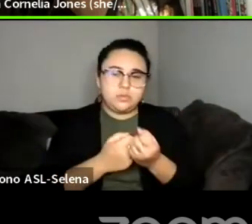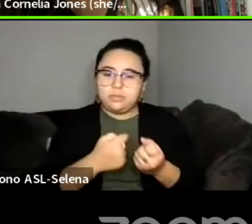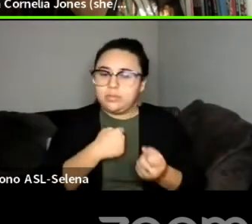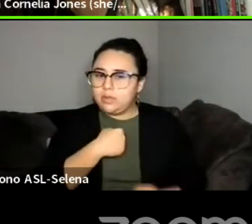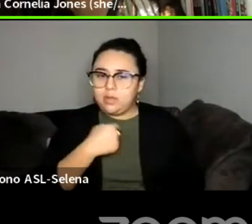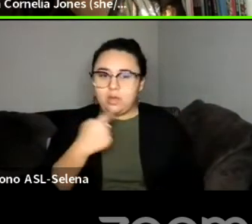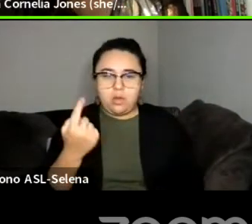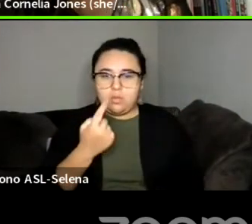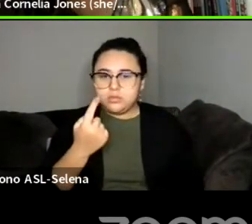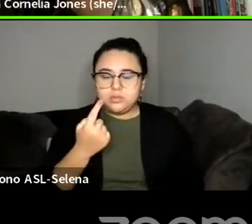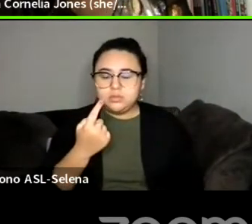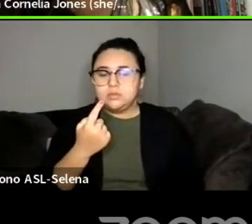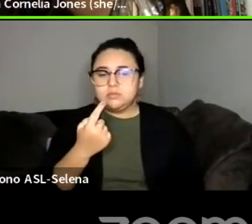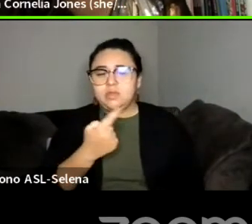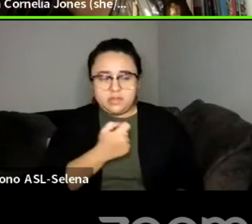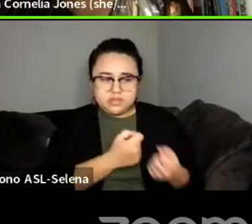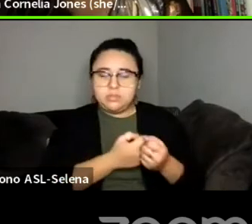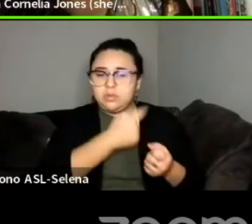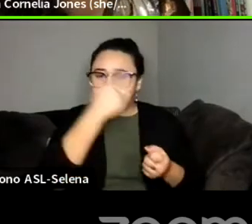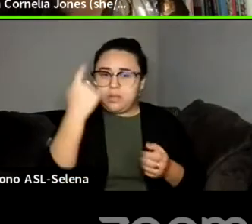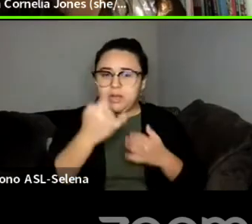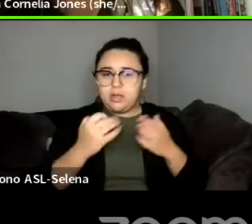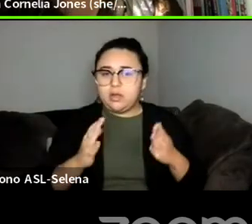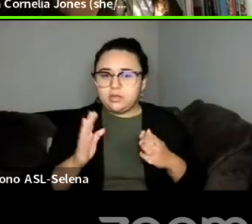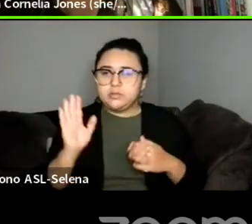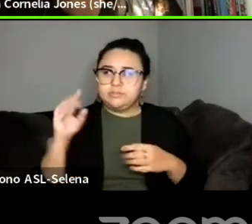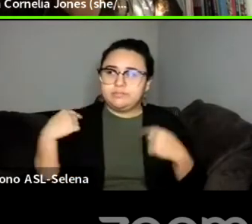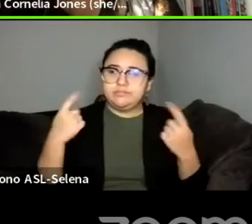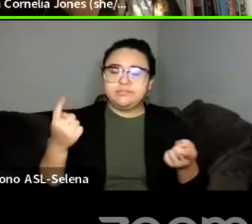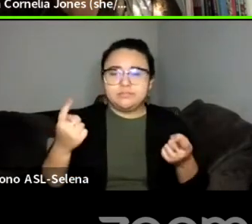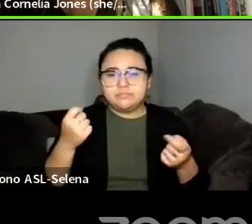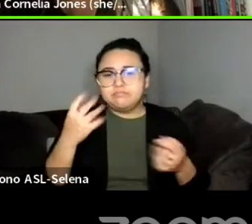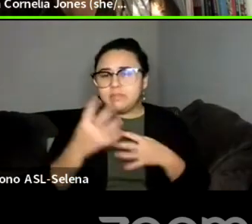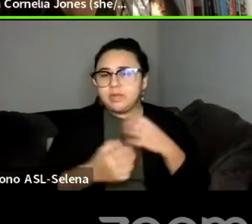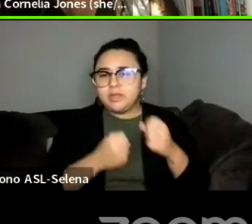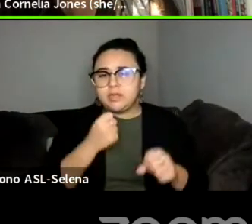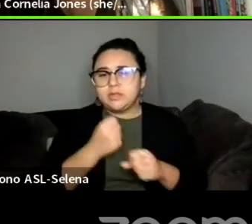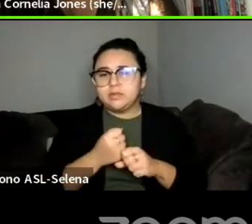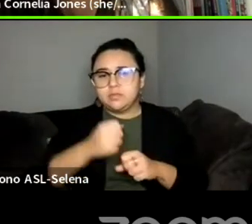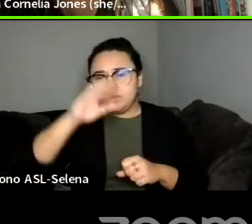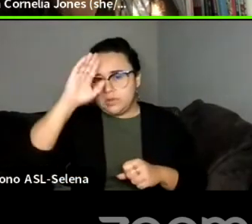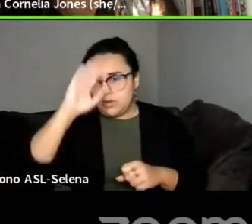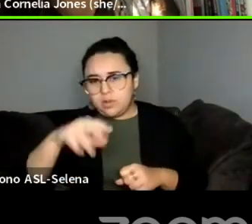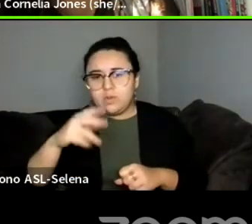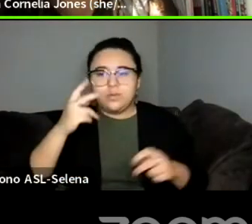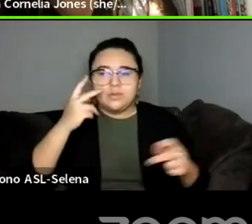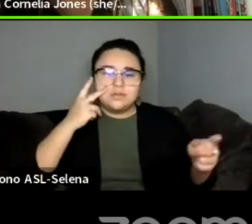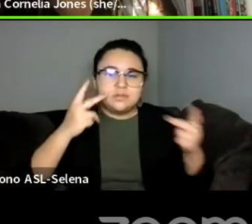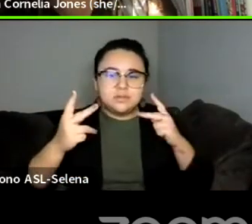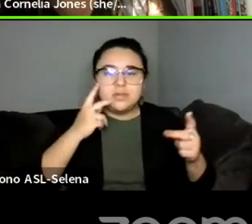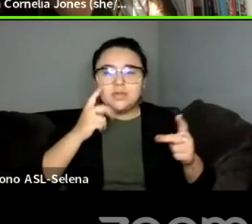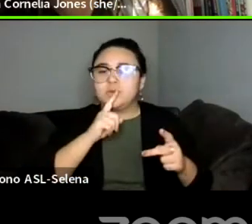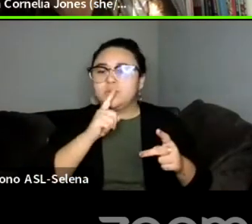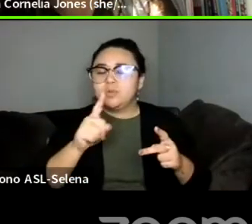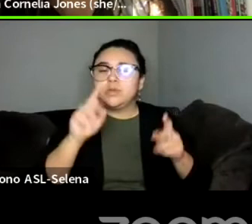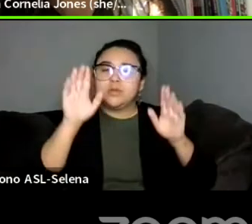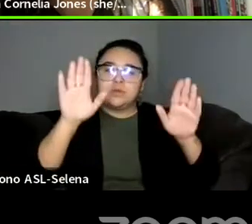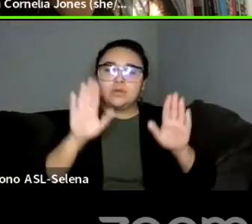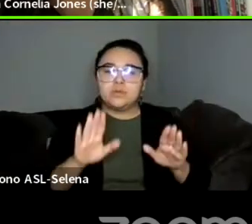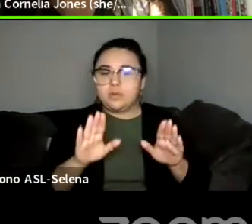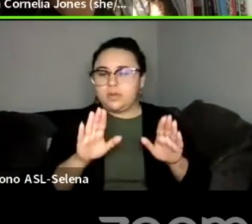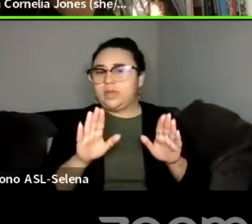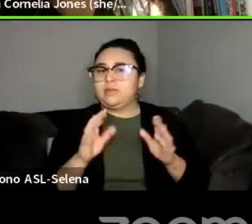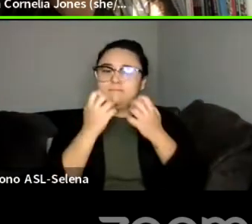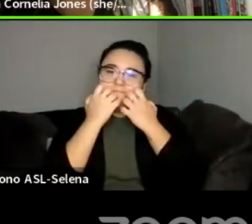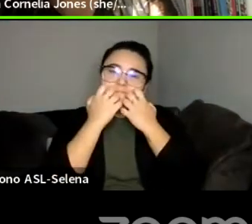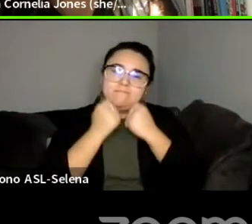Black artists over the years. I think we know and see some of the really great and beloved